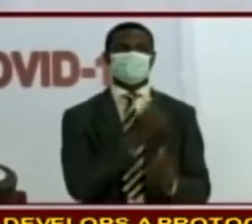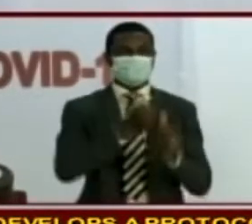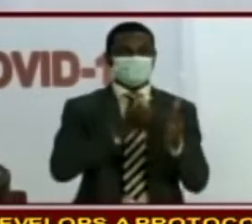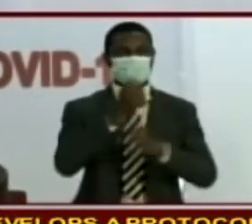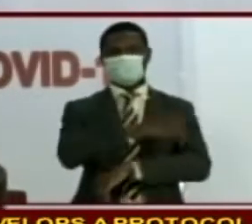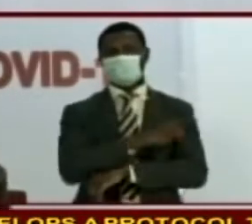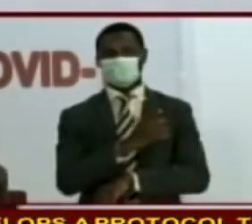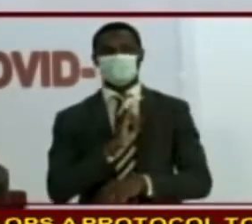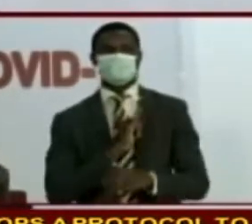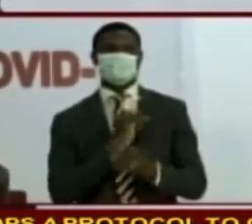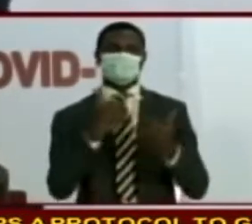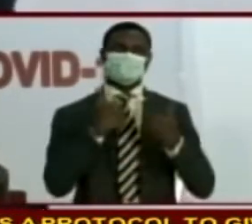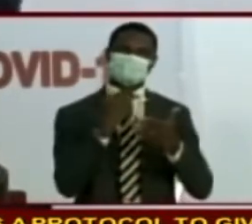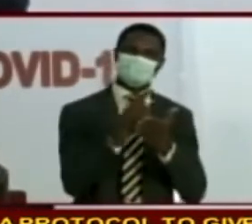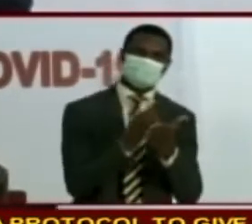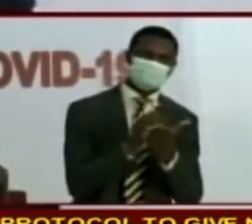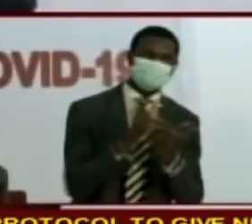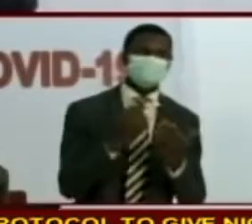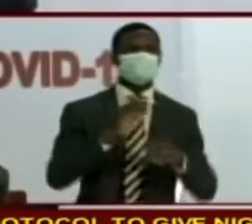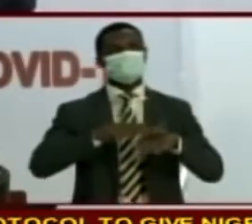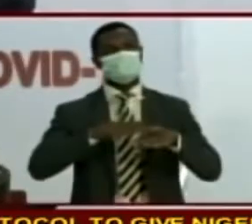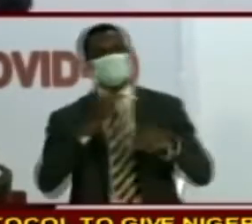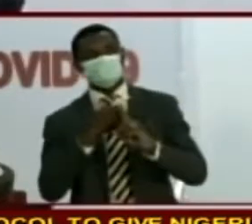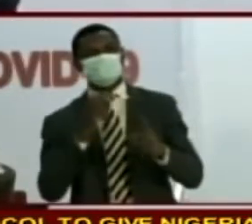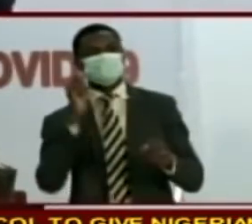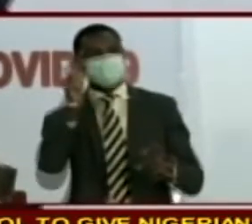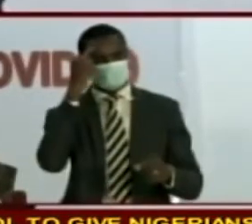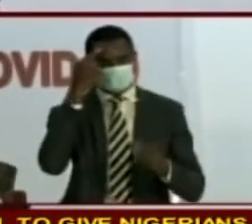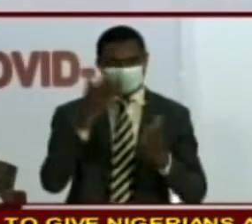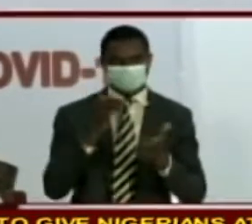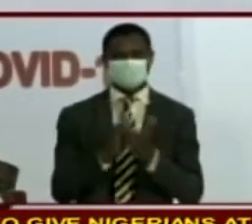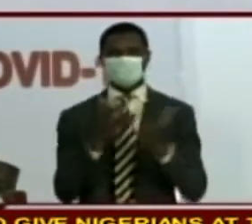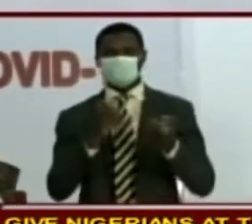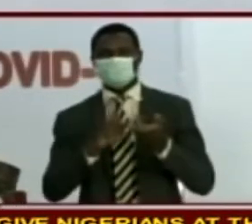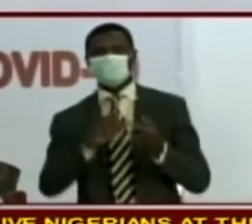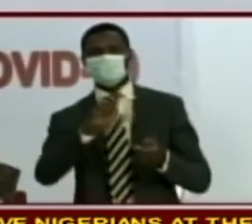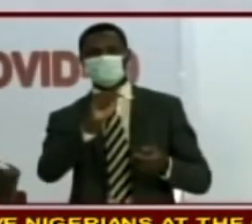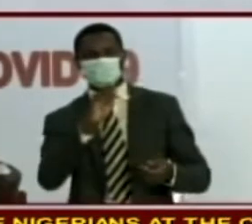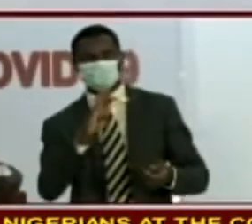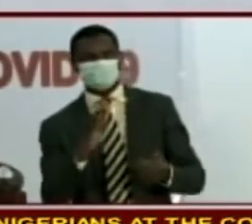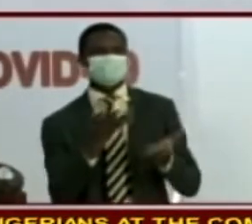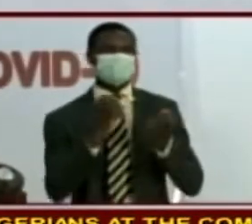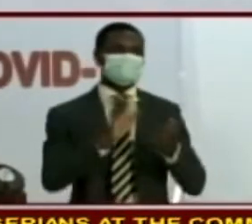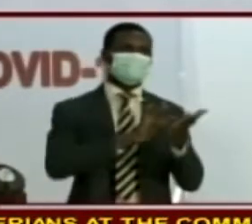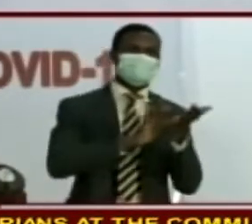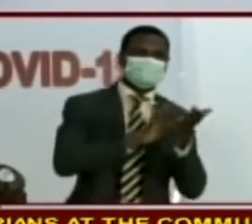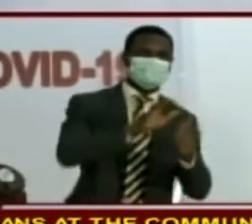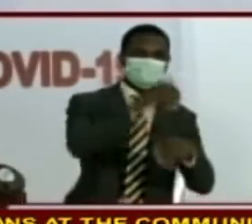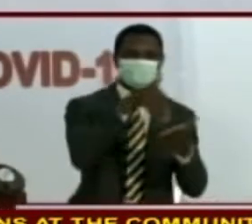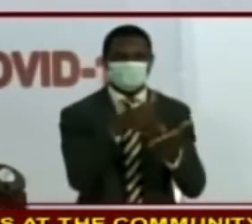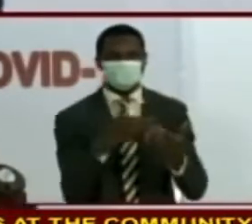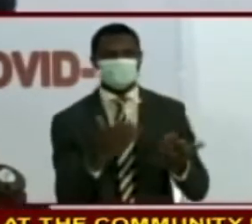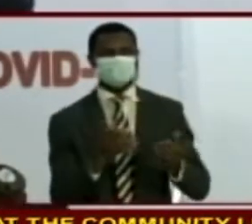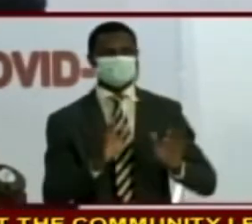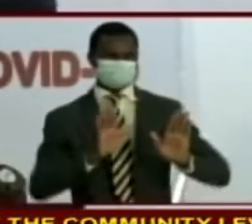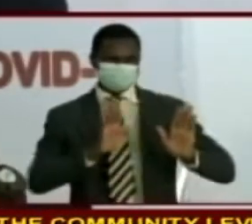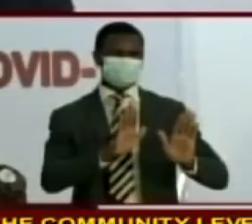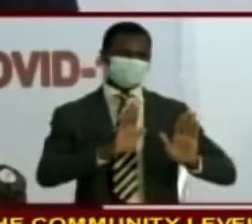discussions, calls from governors pushing for labs, pushing for treatment centers, pushing